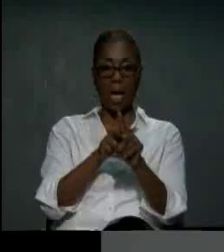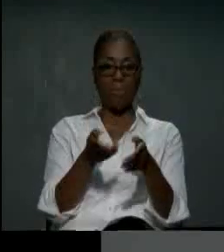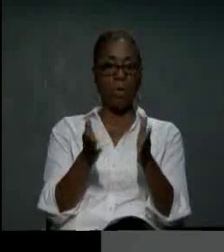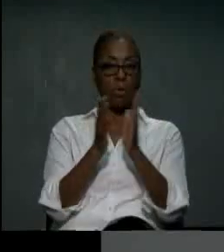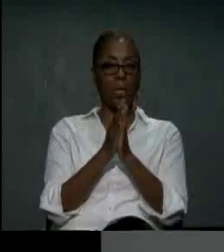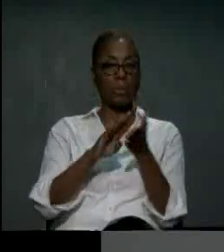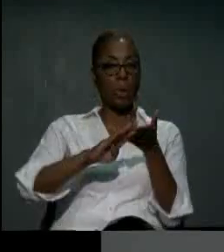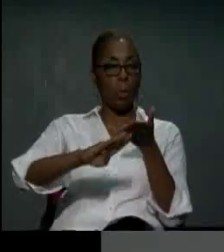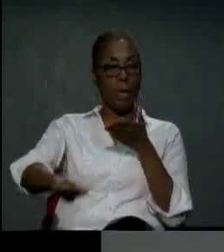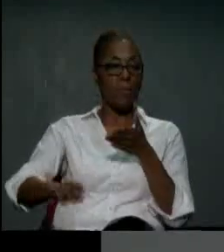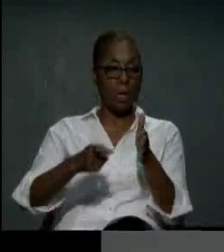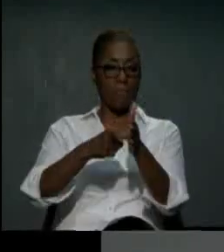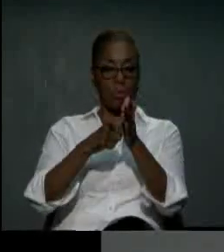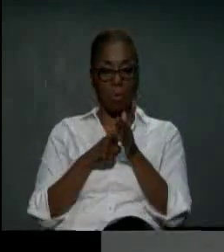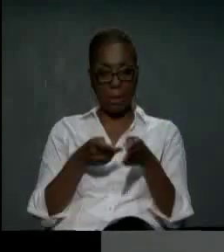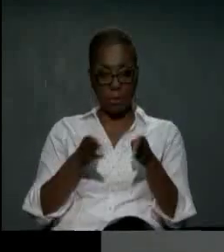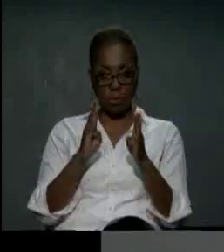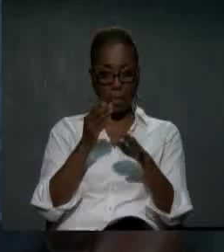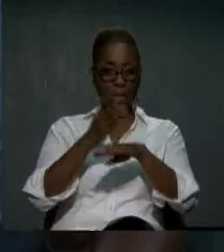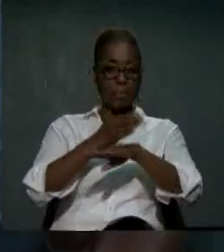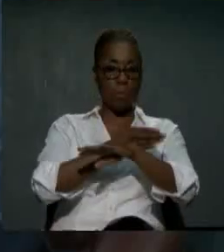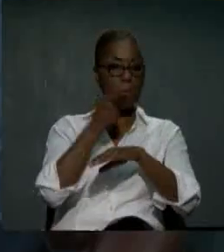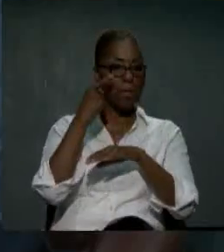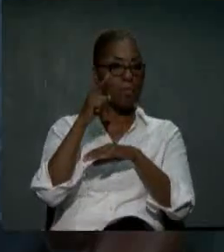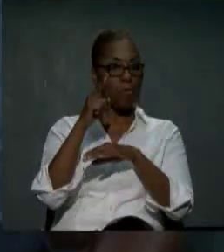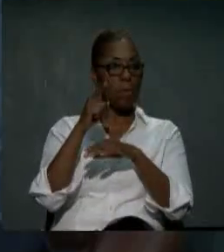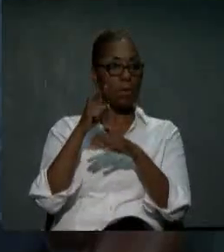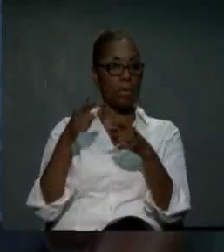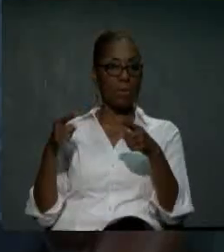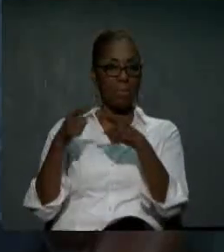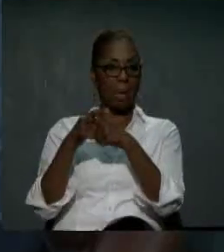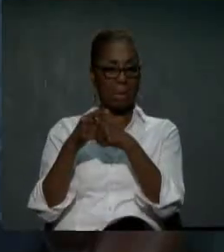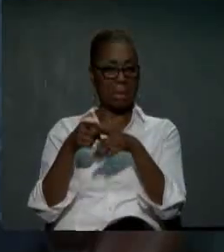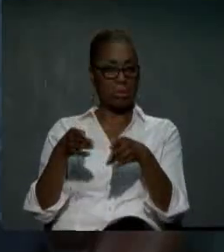requesting a waiver of the required street improvements to the abutting street.